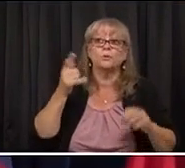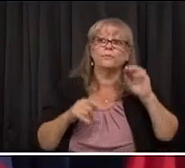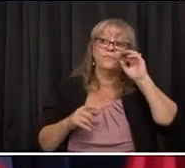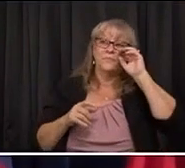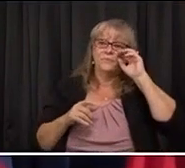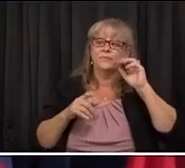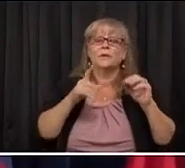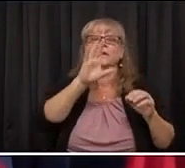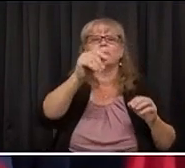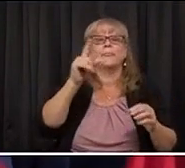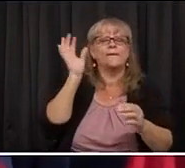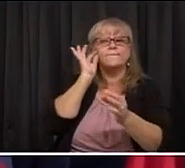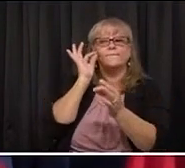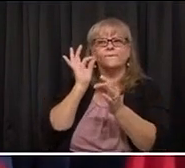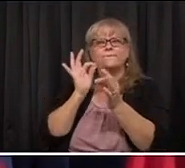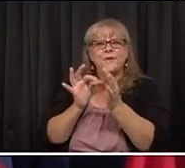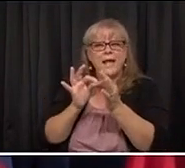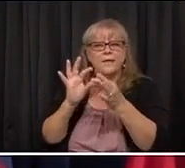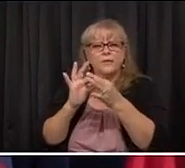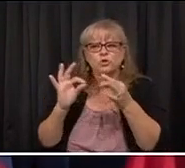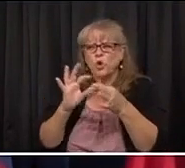Representative Dave Williams and a letter.